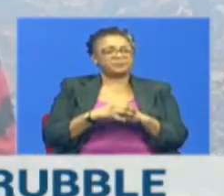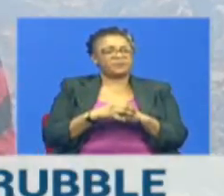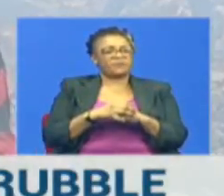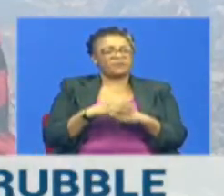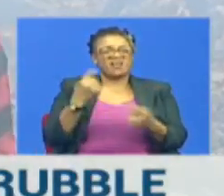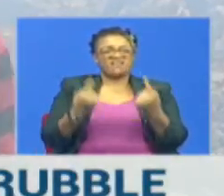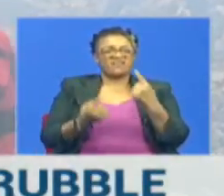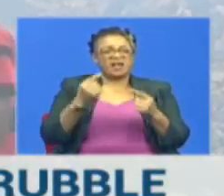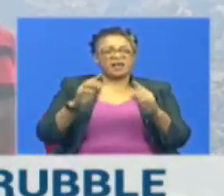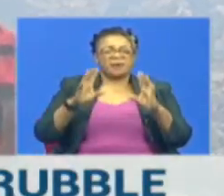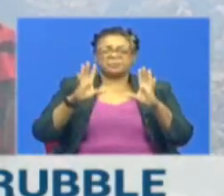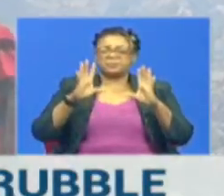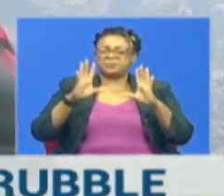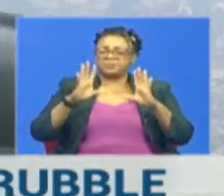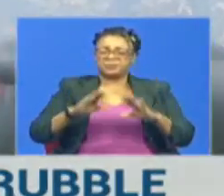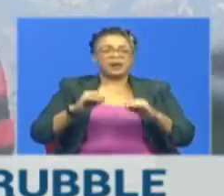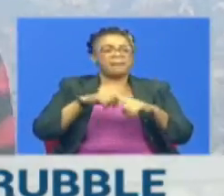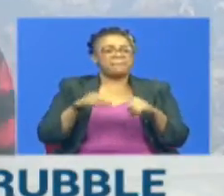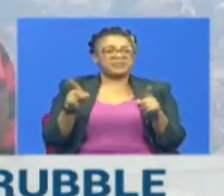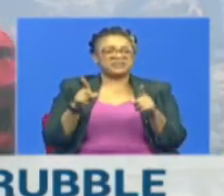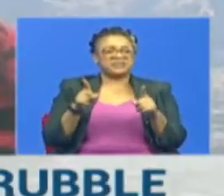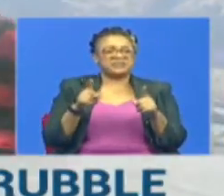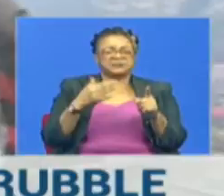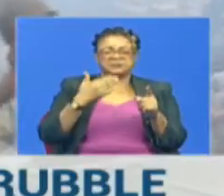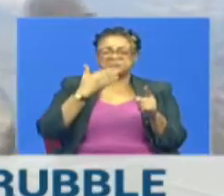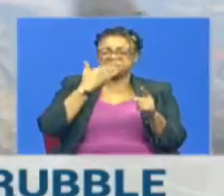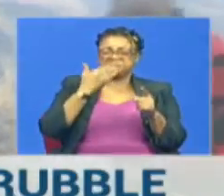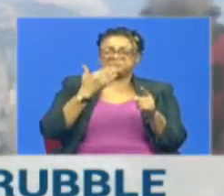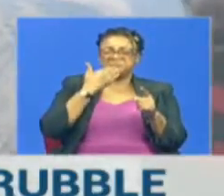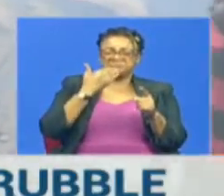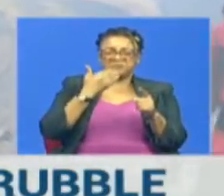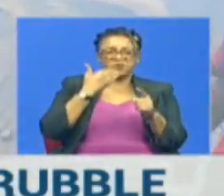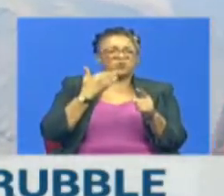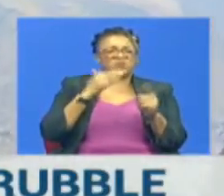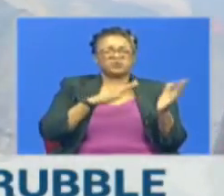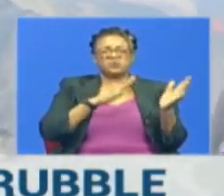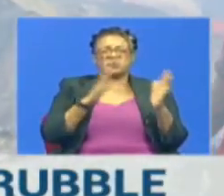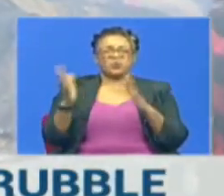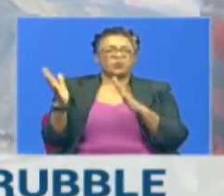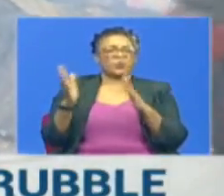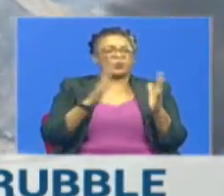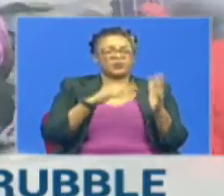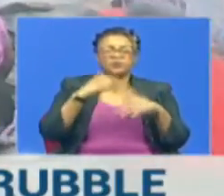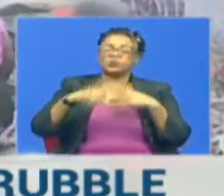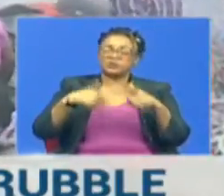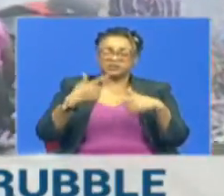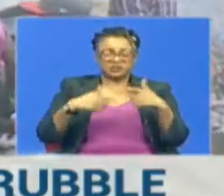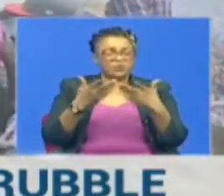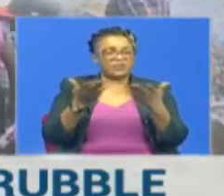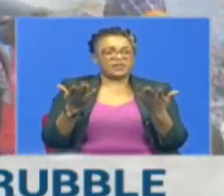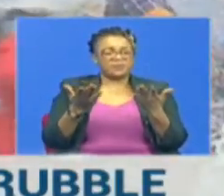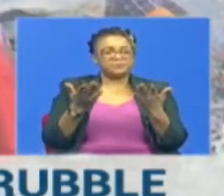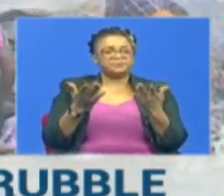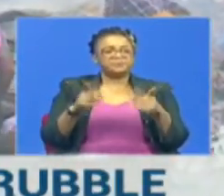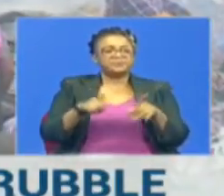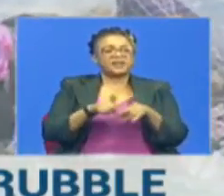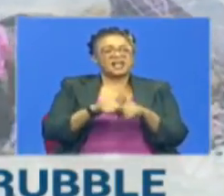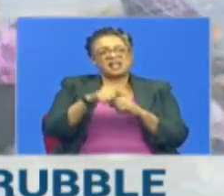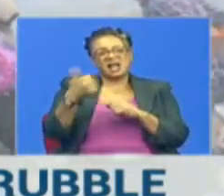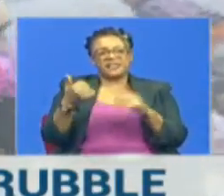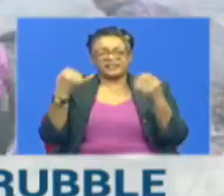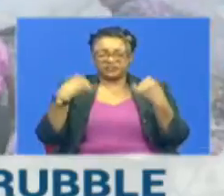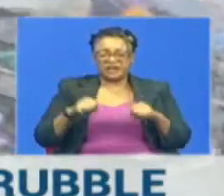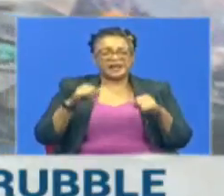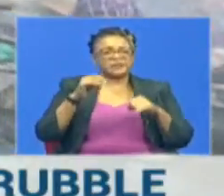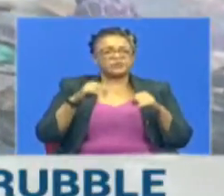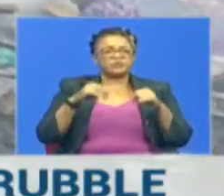to embers, but the acrid smell of the huge plumes of smoke still pierced the air. And while others were trying to scrap